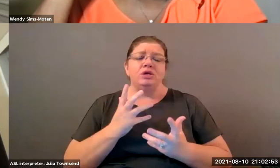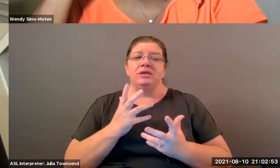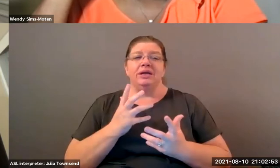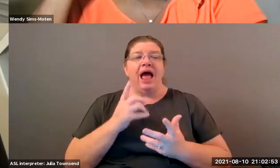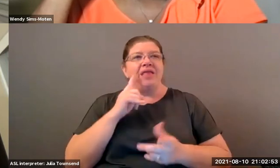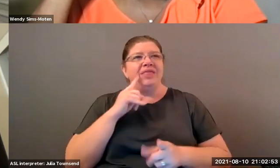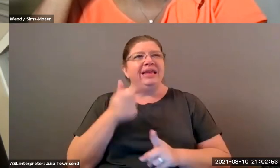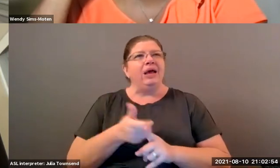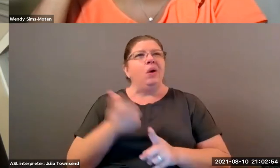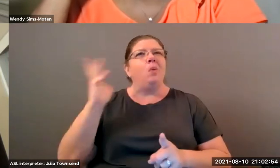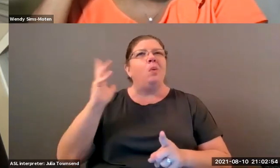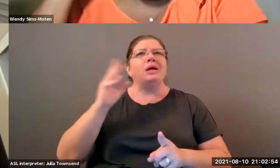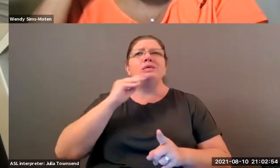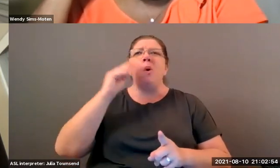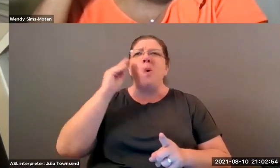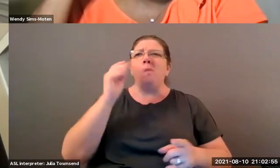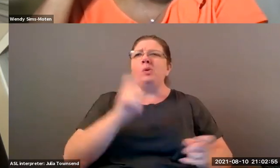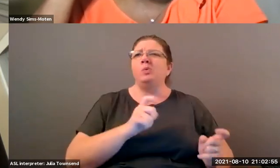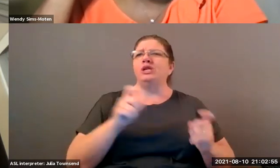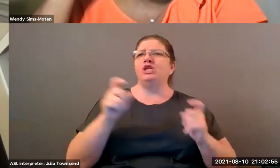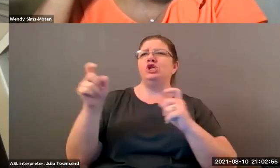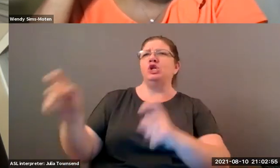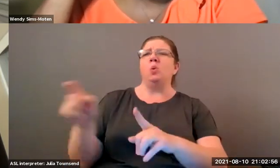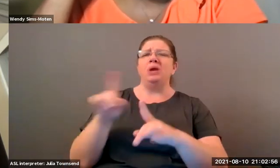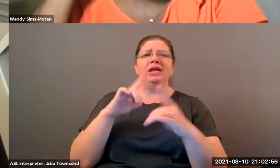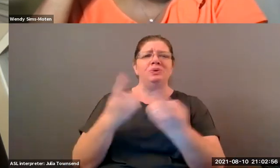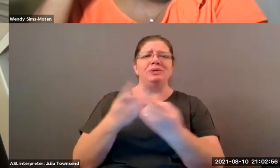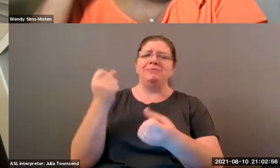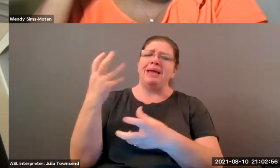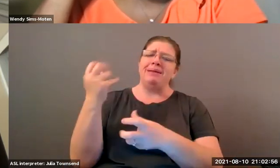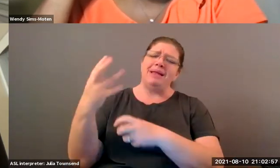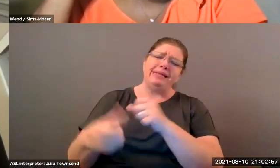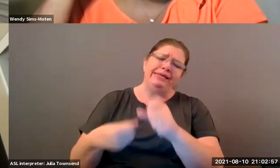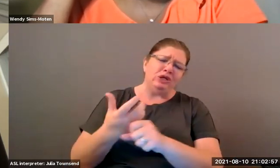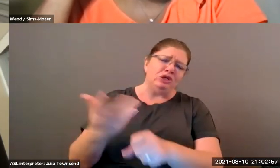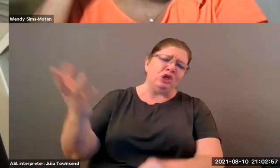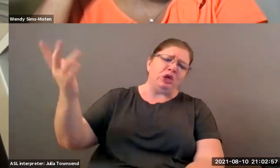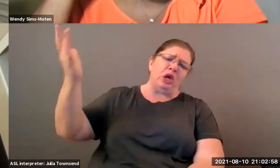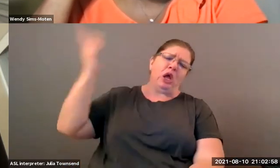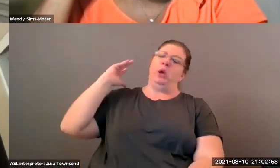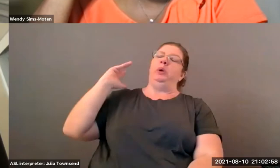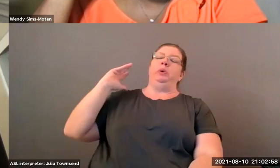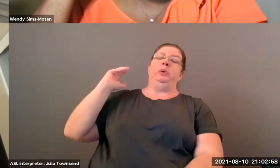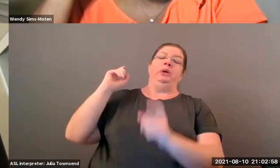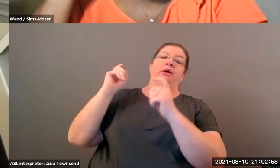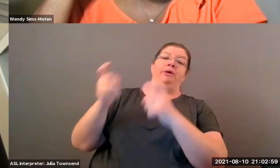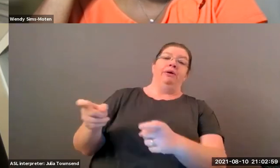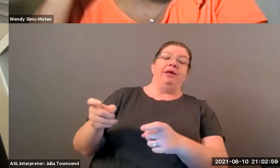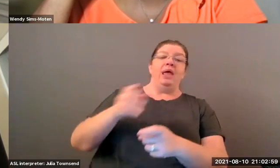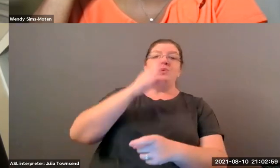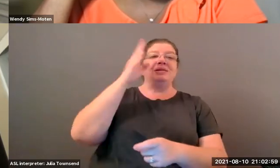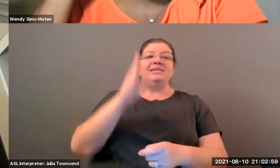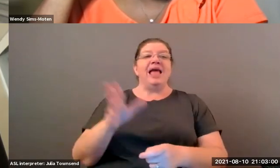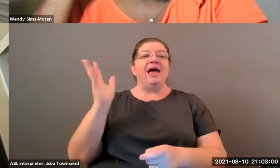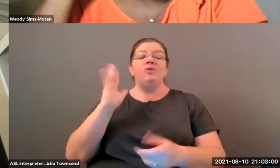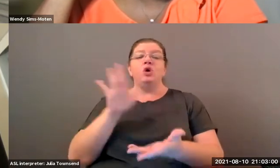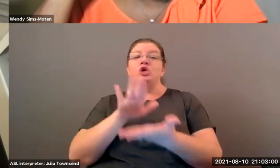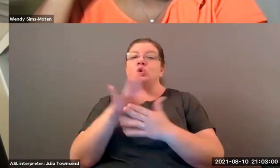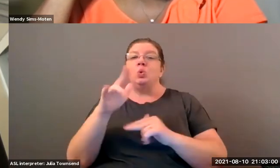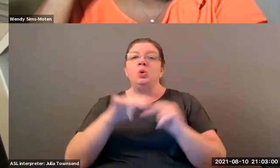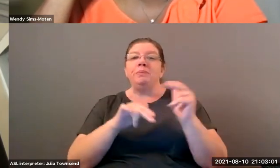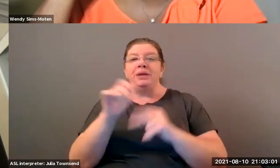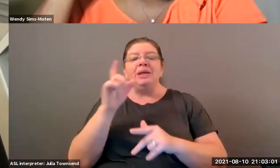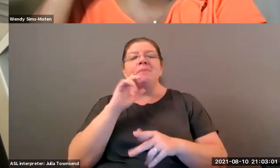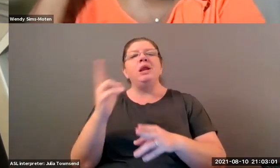home at one point and it was donated to the district or something many, many, many, many years ago. And it was never a school building other than just being used as